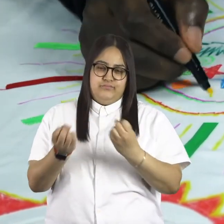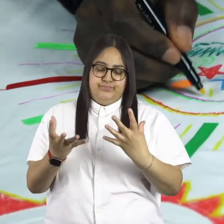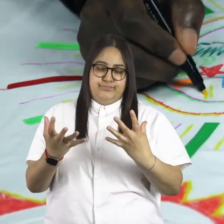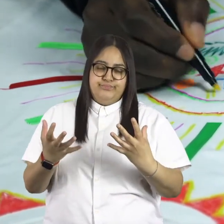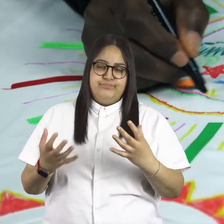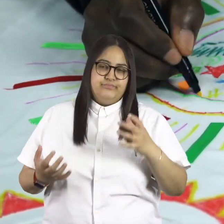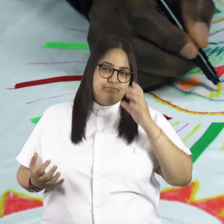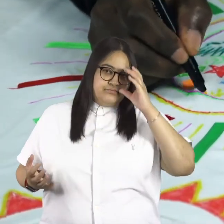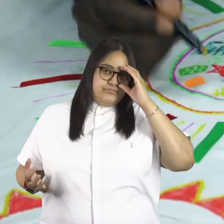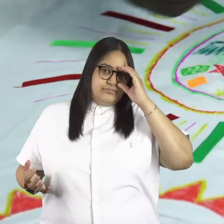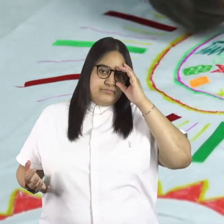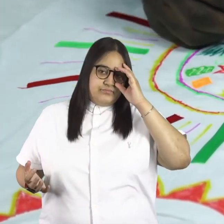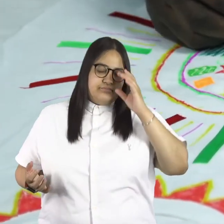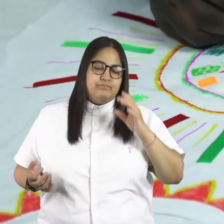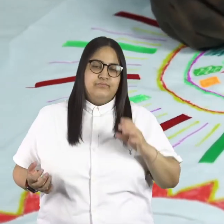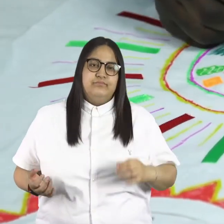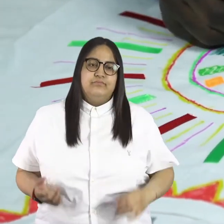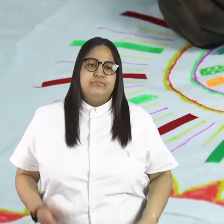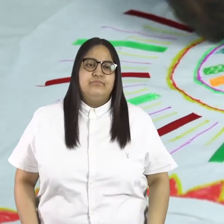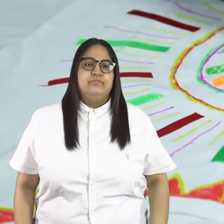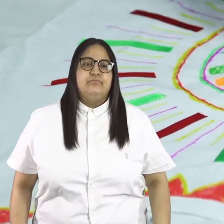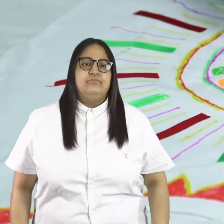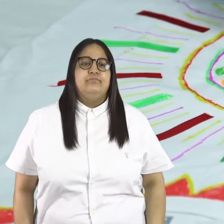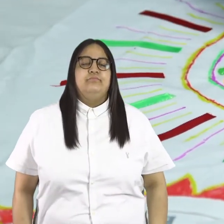Just gonna add in a few more